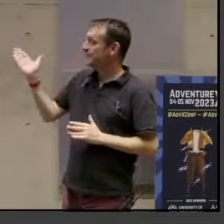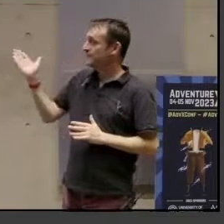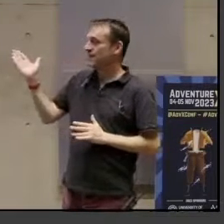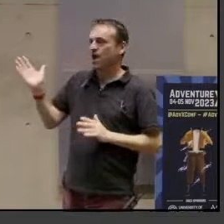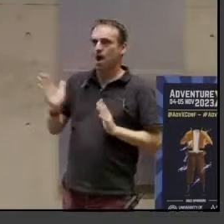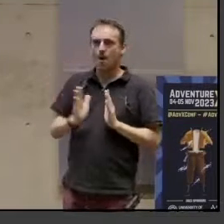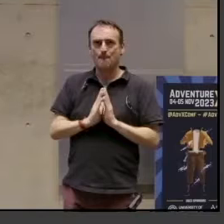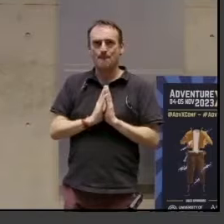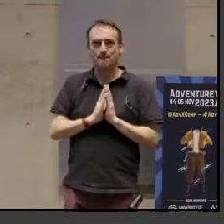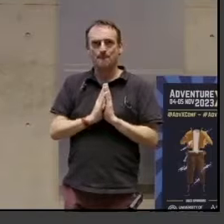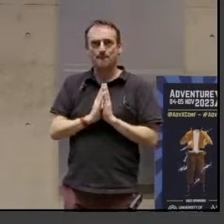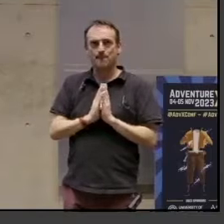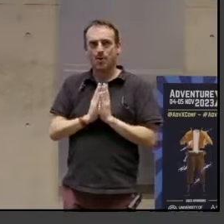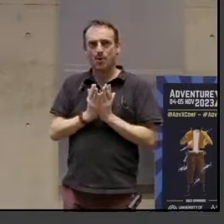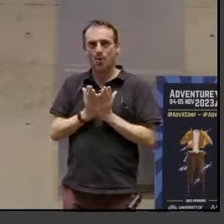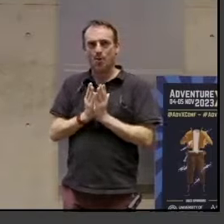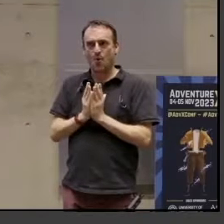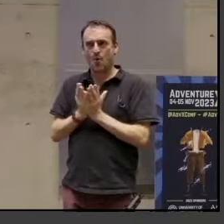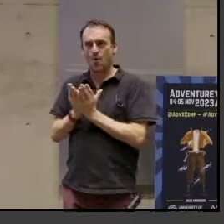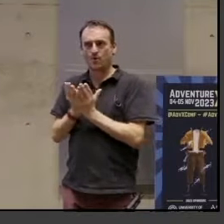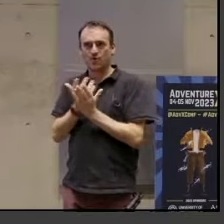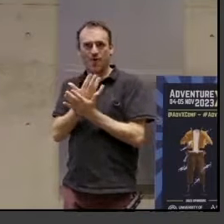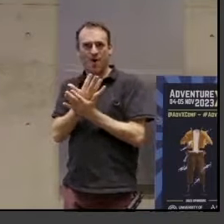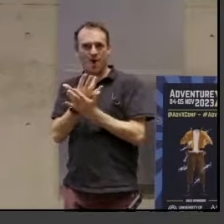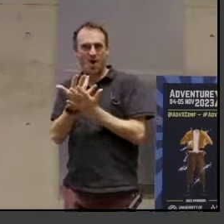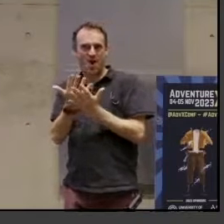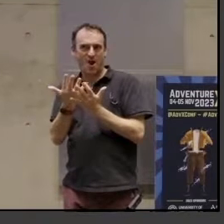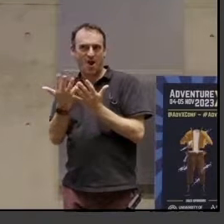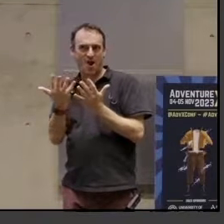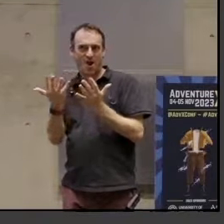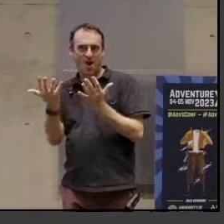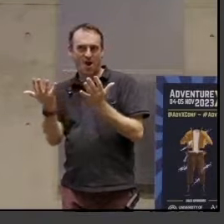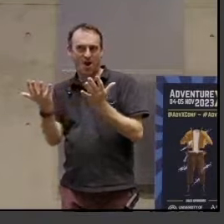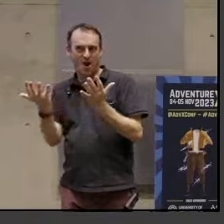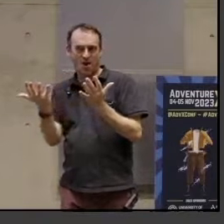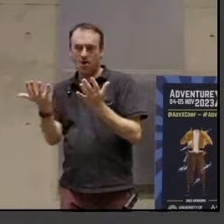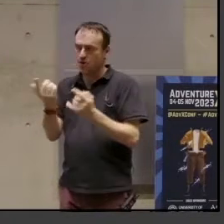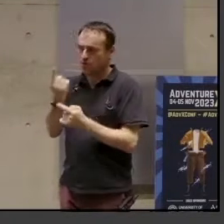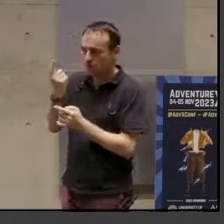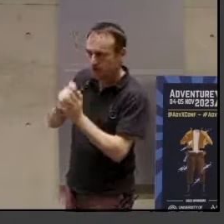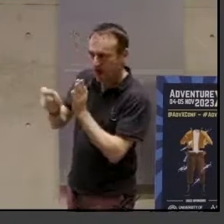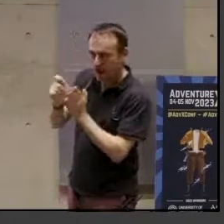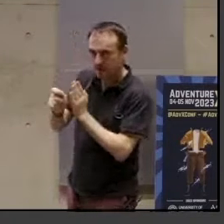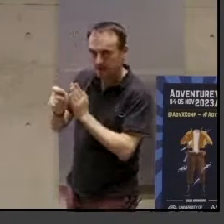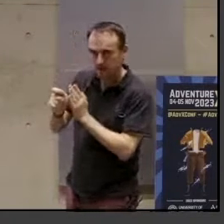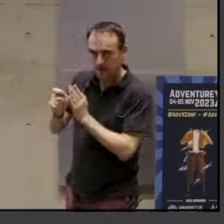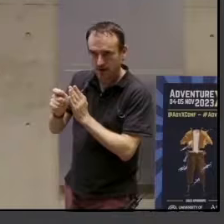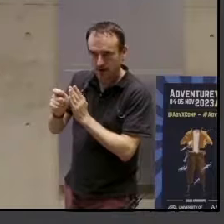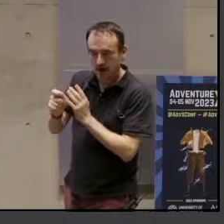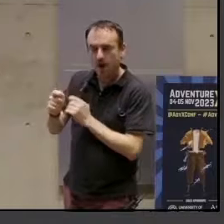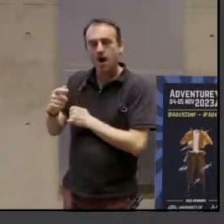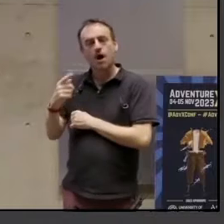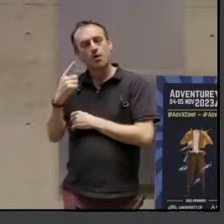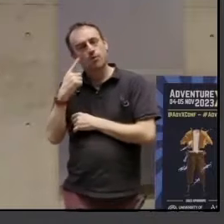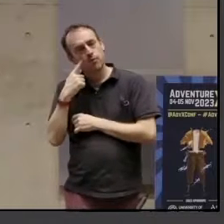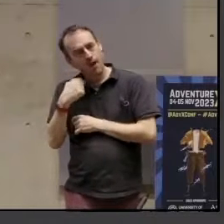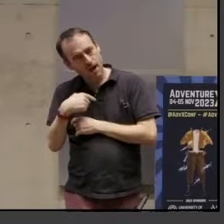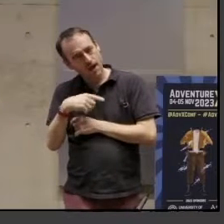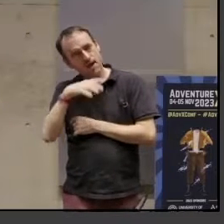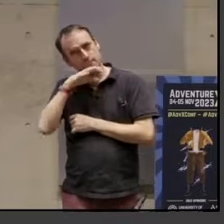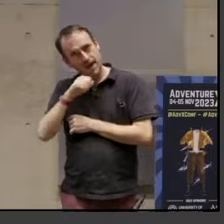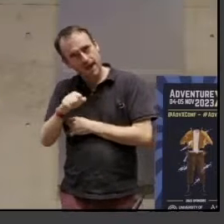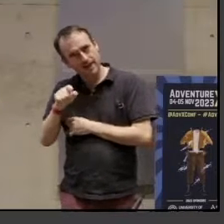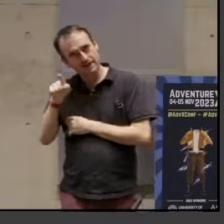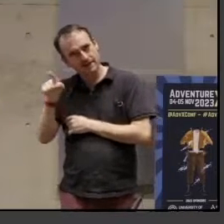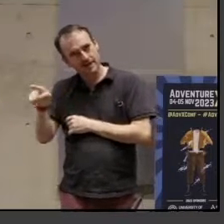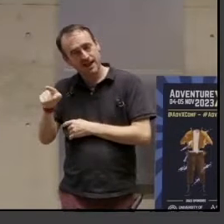books written by so many mostly white dudes saying all the same shit except